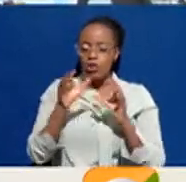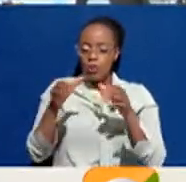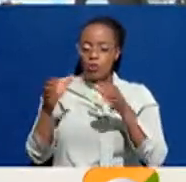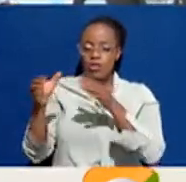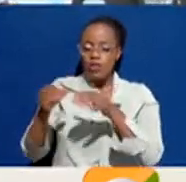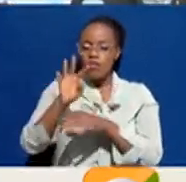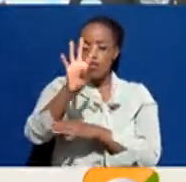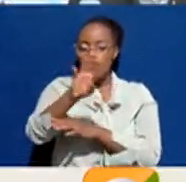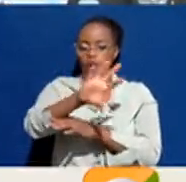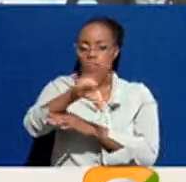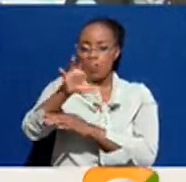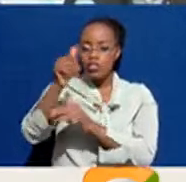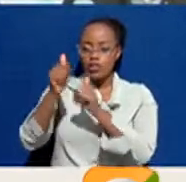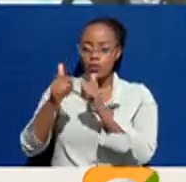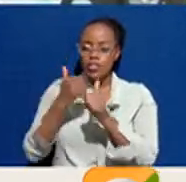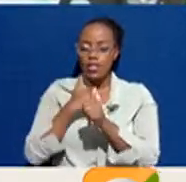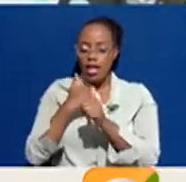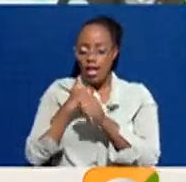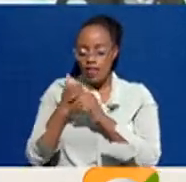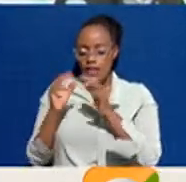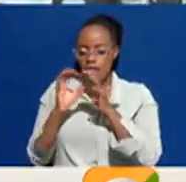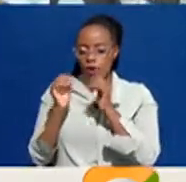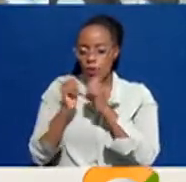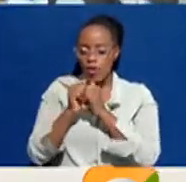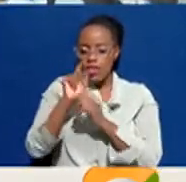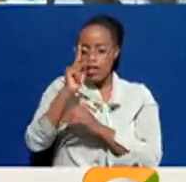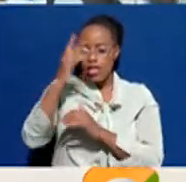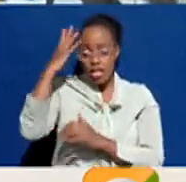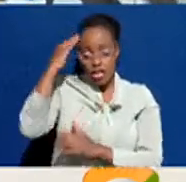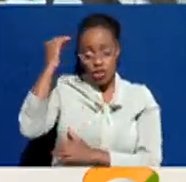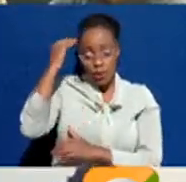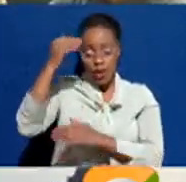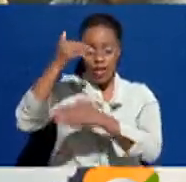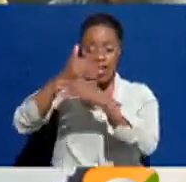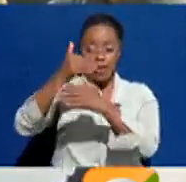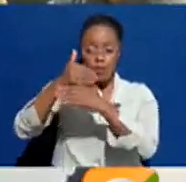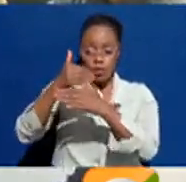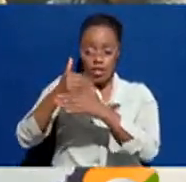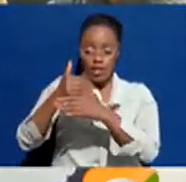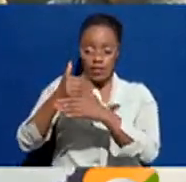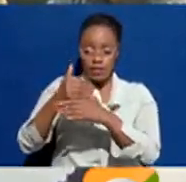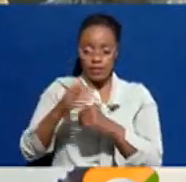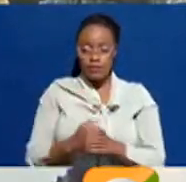four counties that lie along the Kenya-Somalia border.